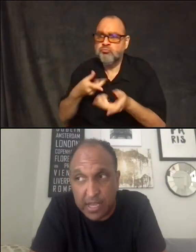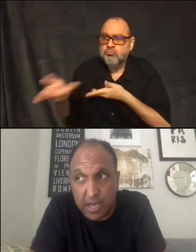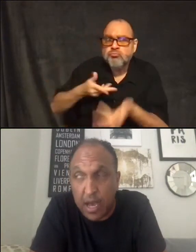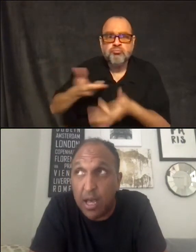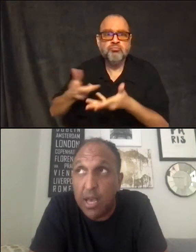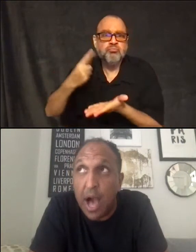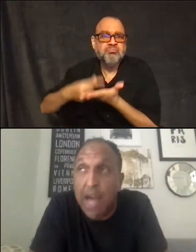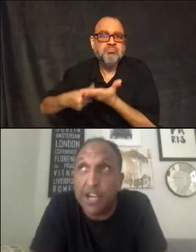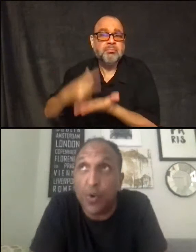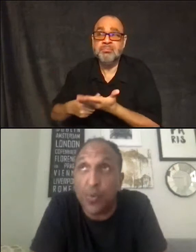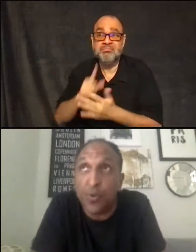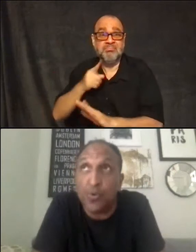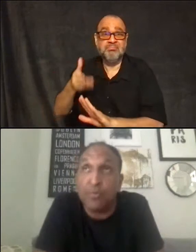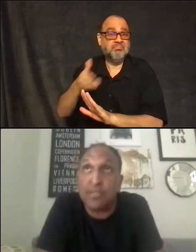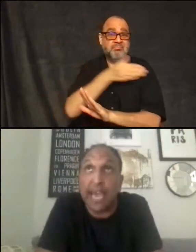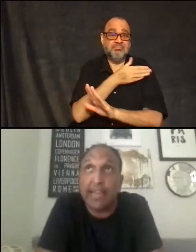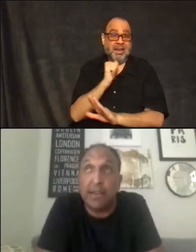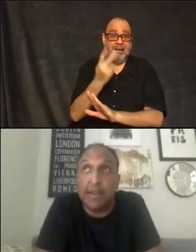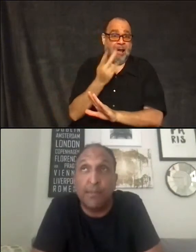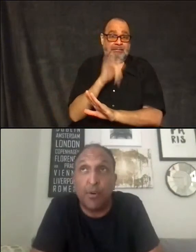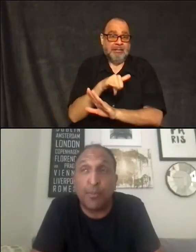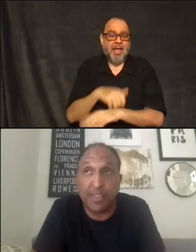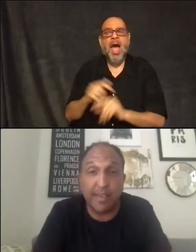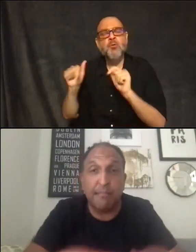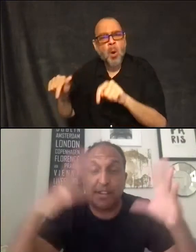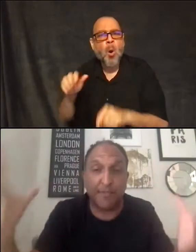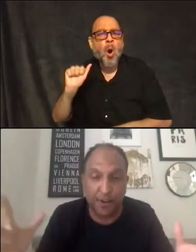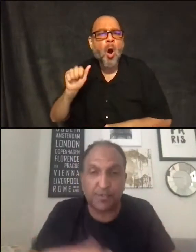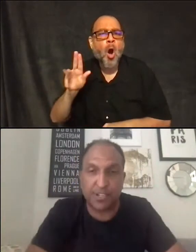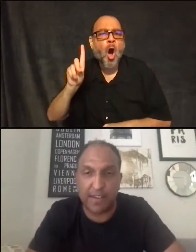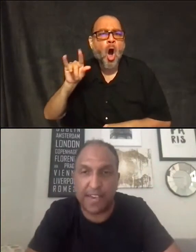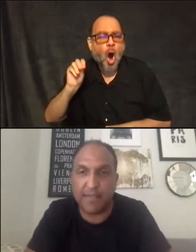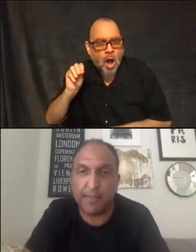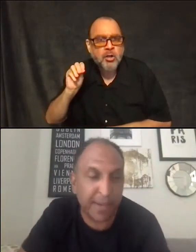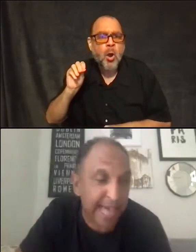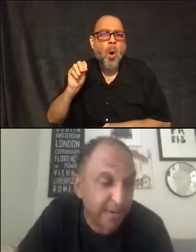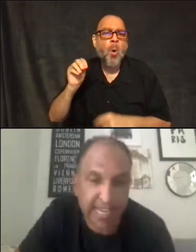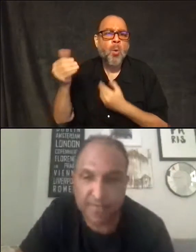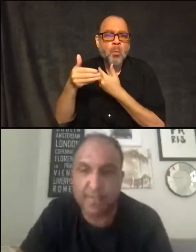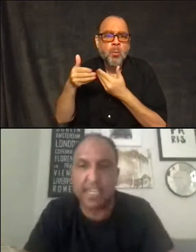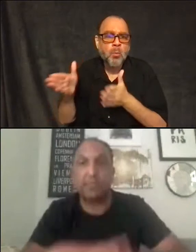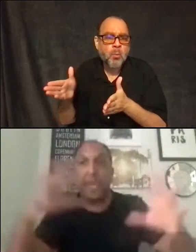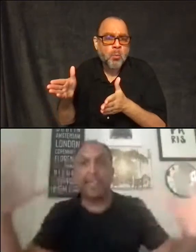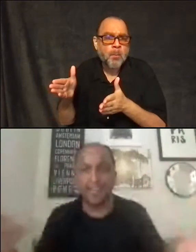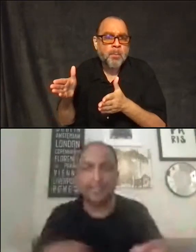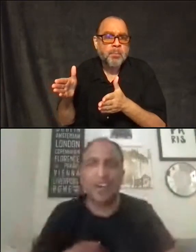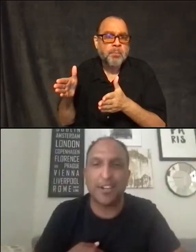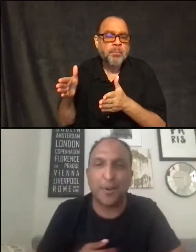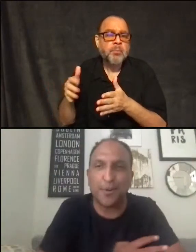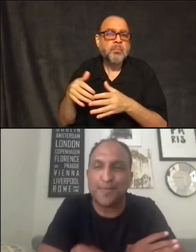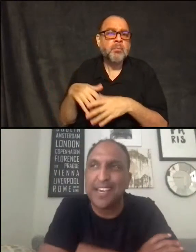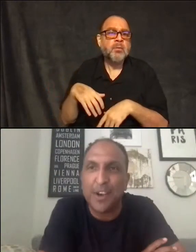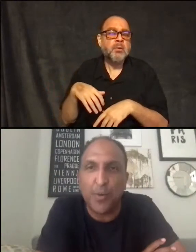think audio rooms and more importantly, metaverse, which I'm allowed to kind of expand out of just